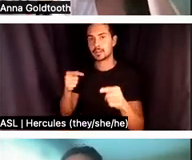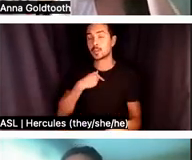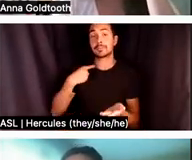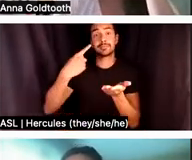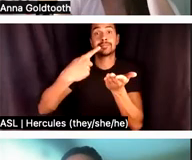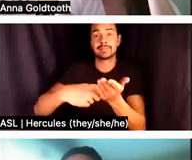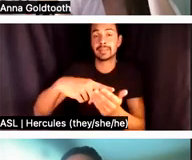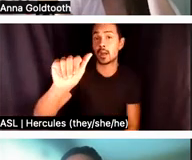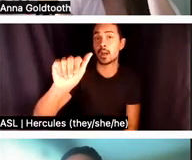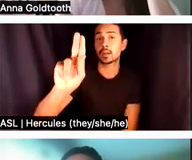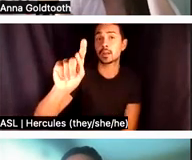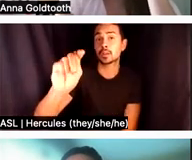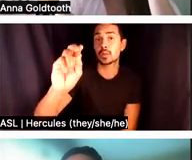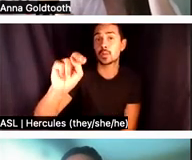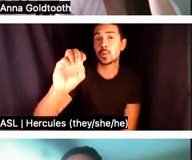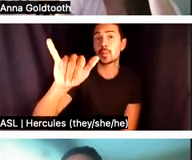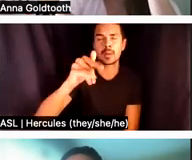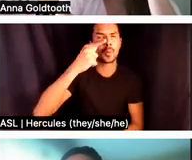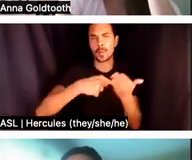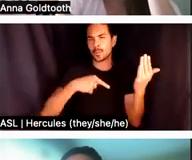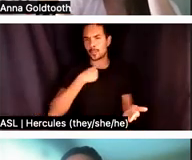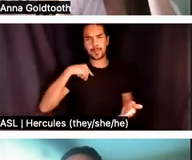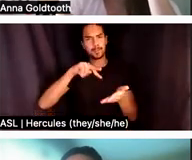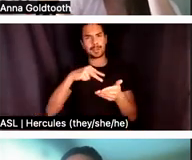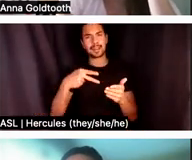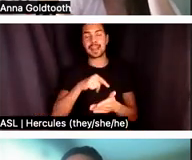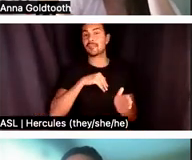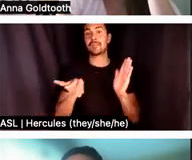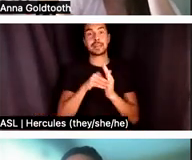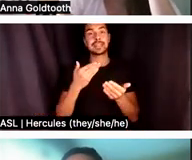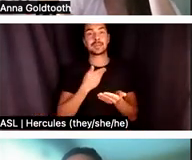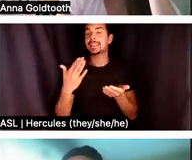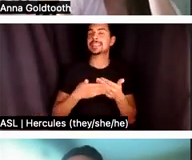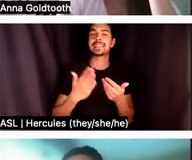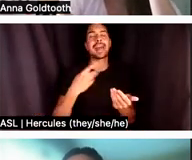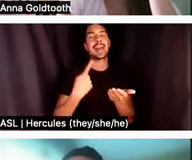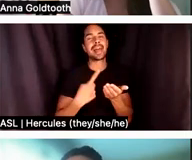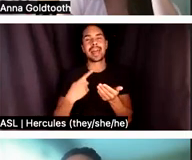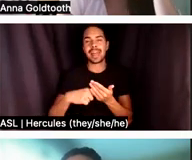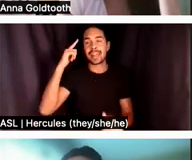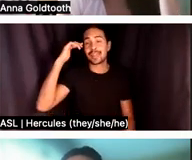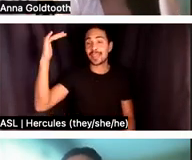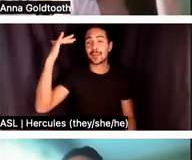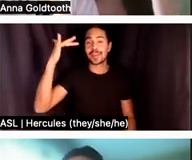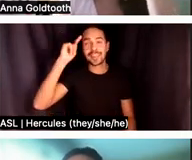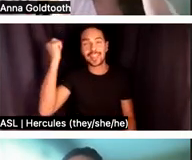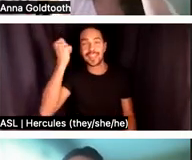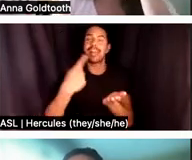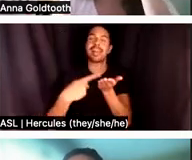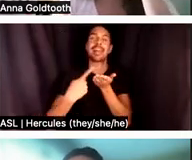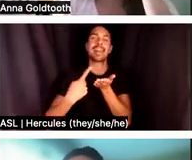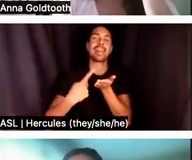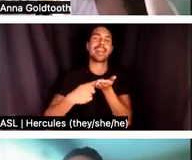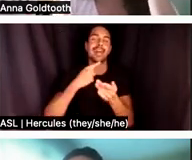we really mean? And I find it to be so easy to talk about this in theory, but then once you start to get into some of like the down